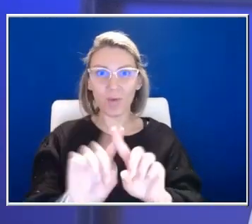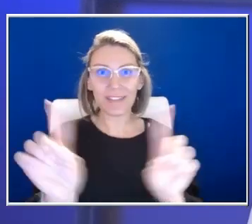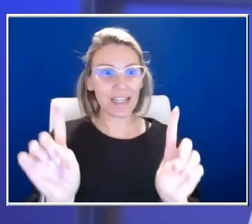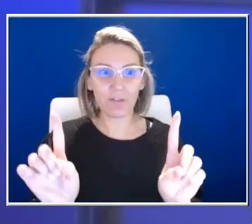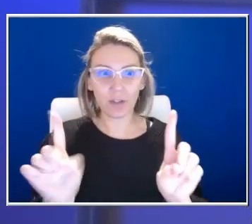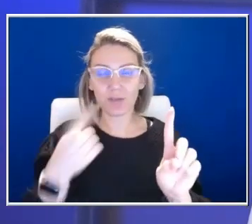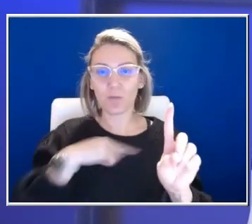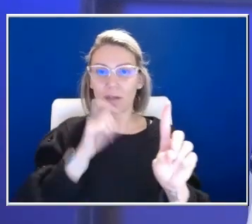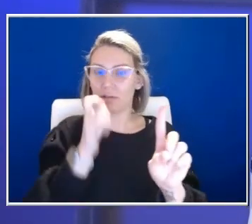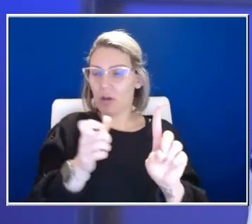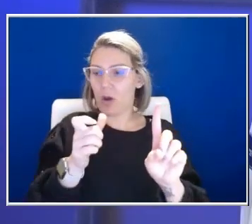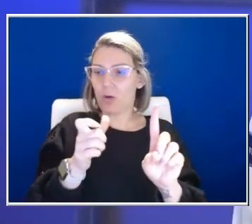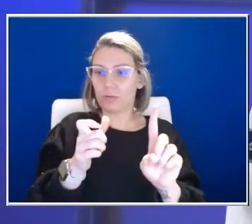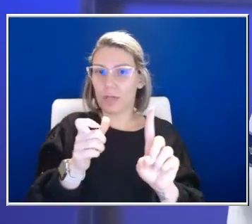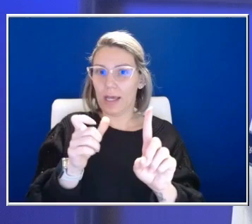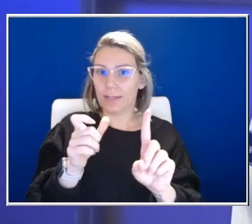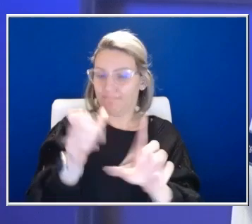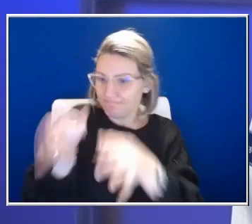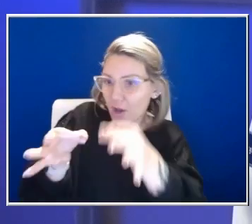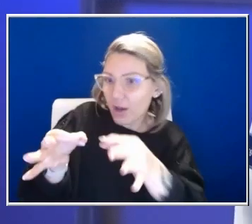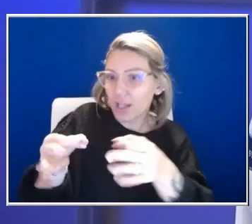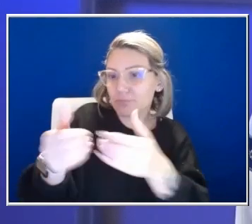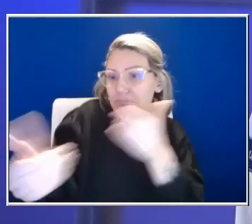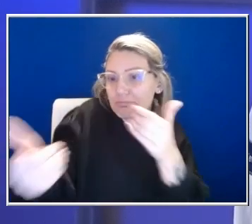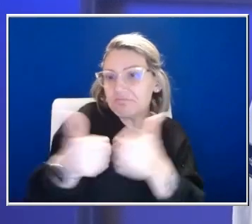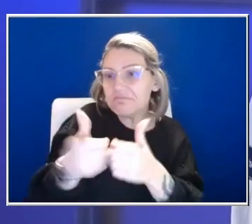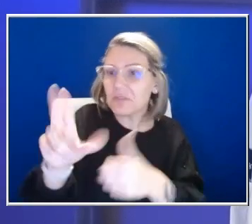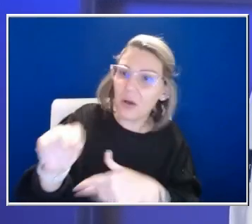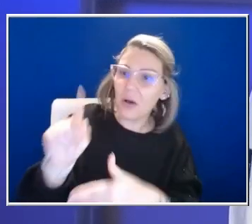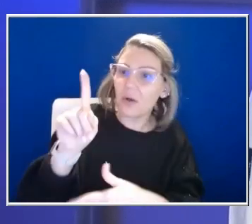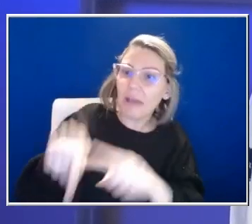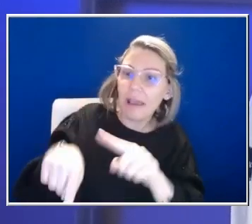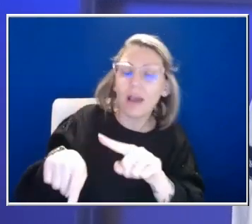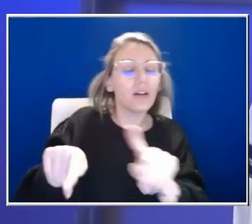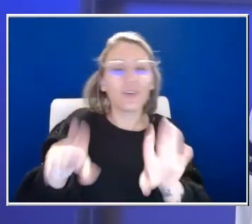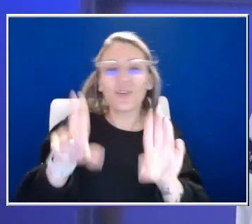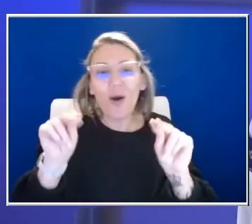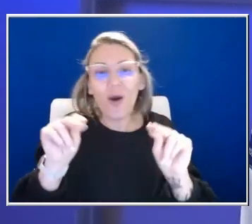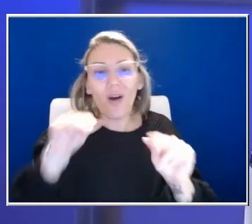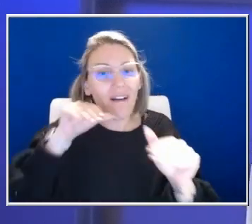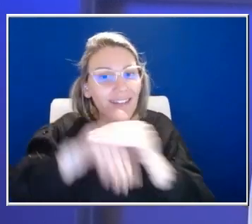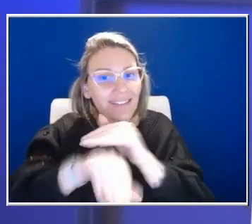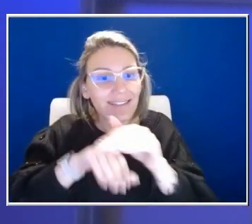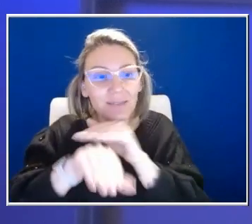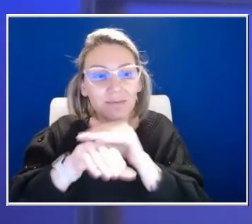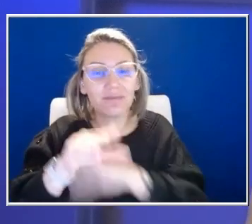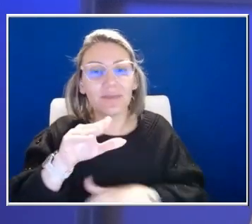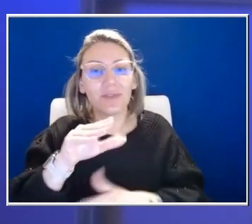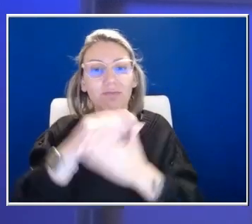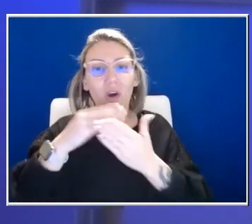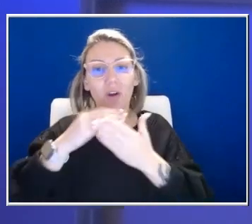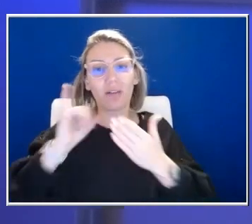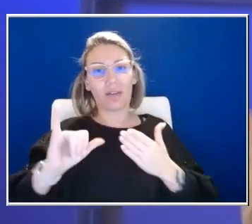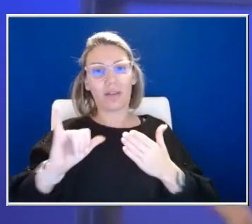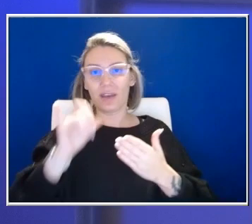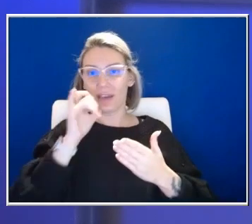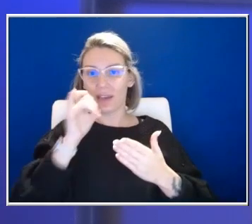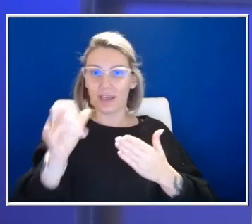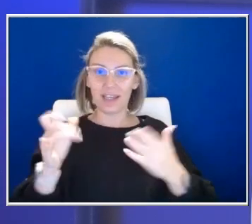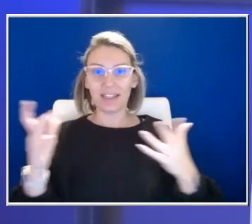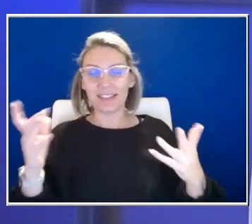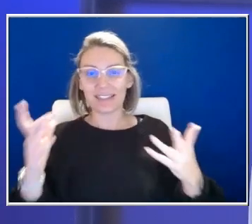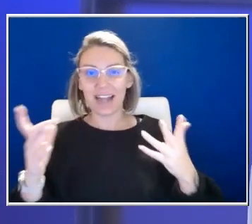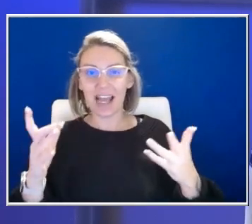take care of all patients. Access is absolutely part of it. It's not just their